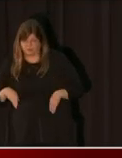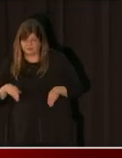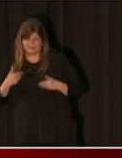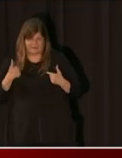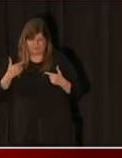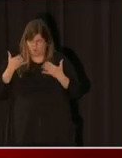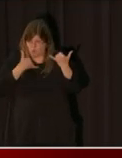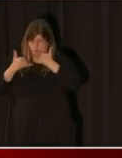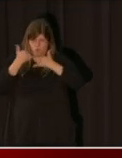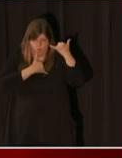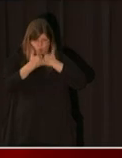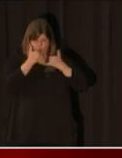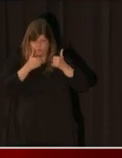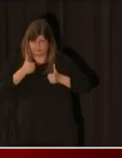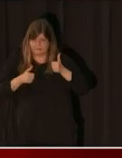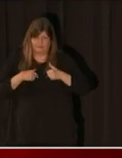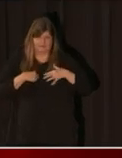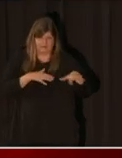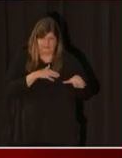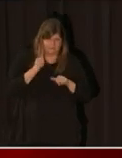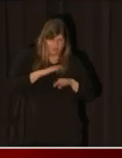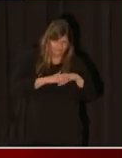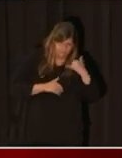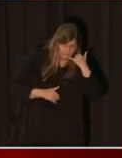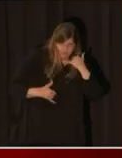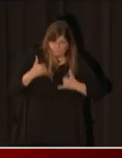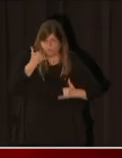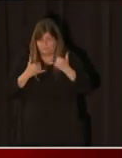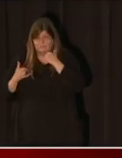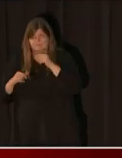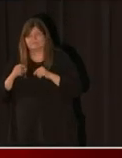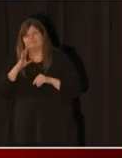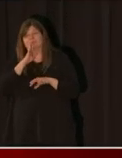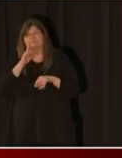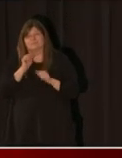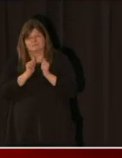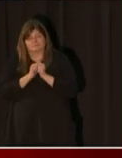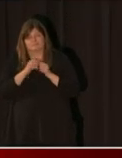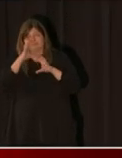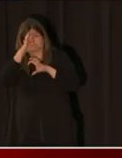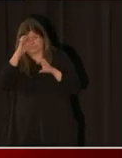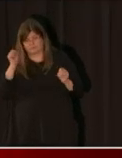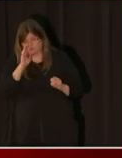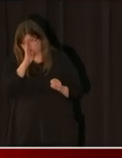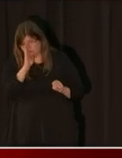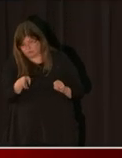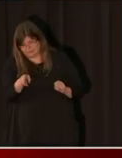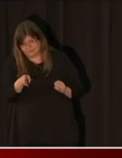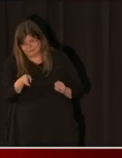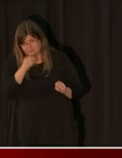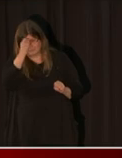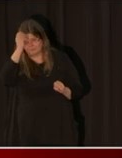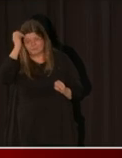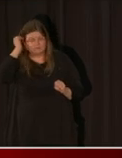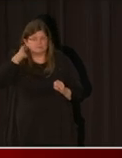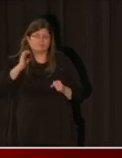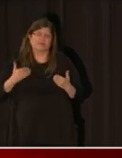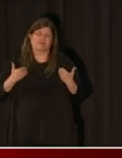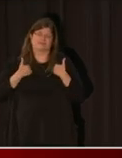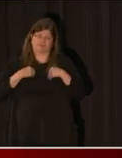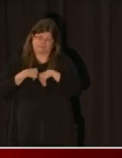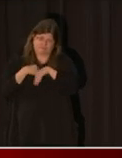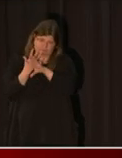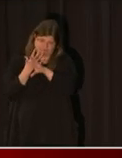And I've spoken directly to the president on one of those calls in the video. I've had a phone call with the